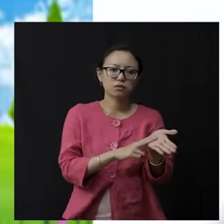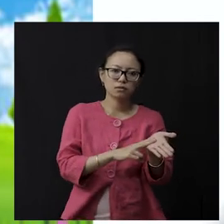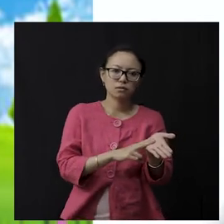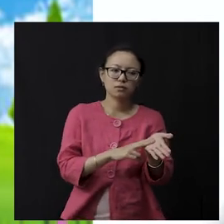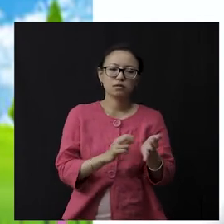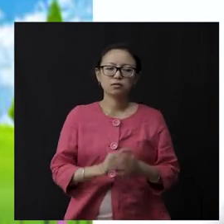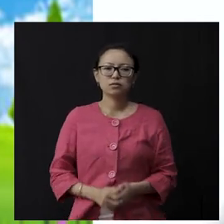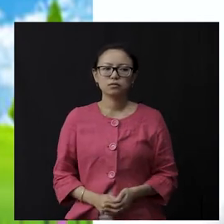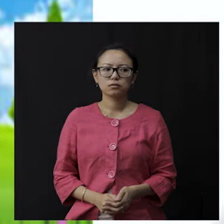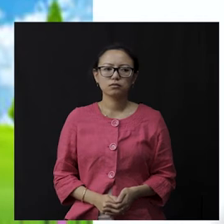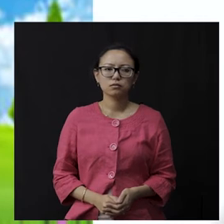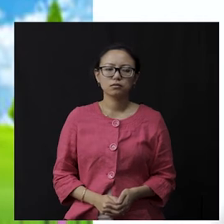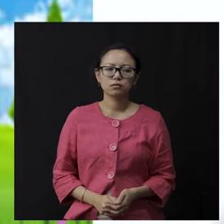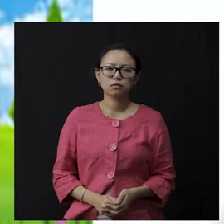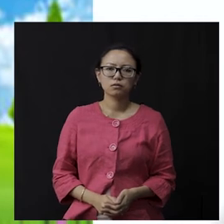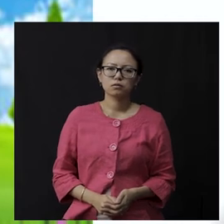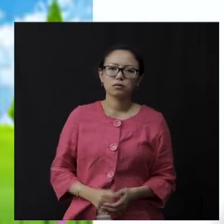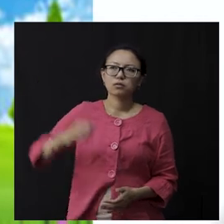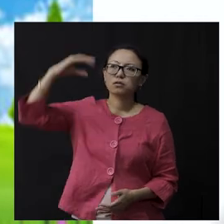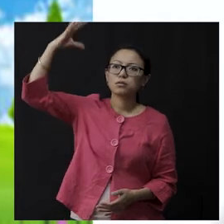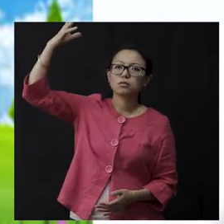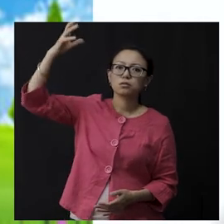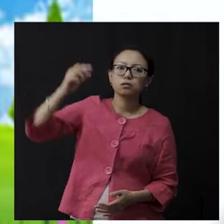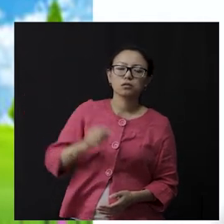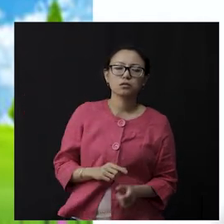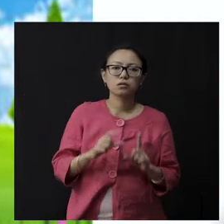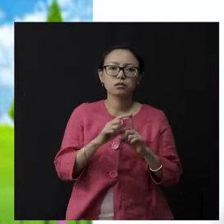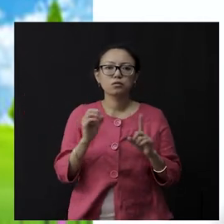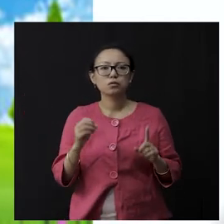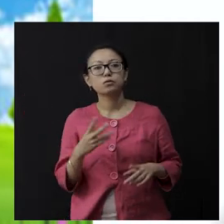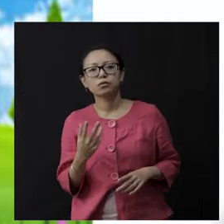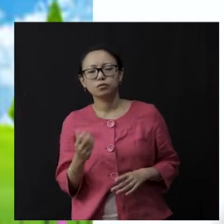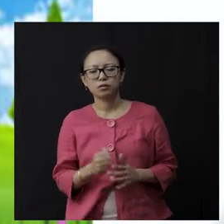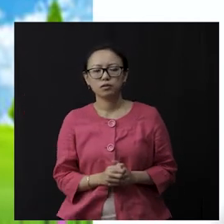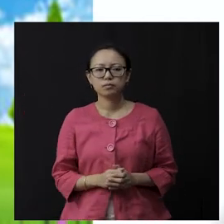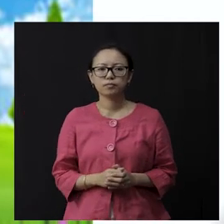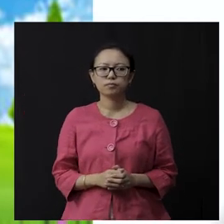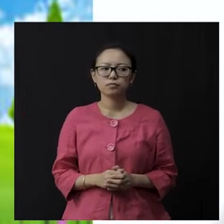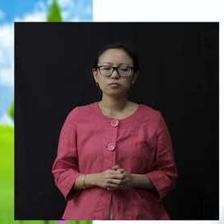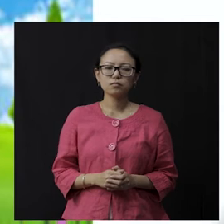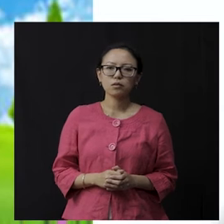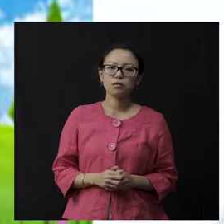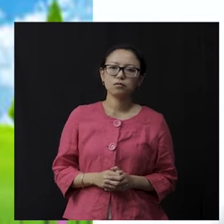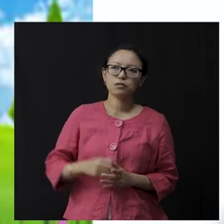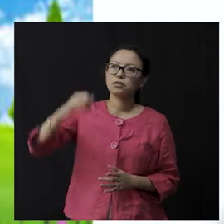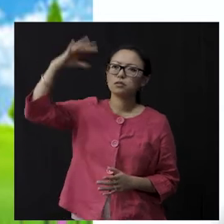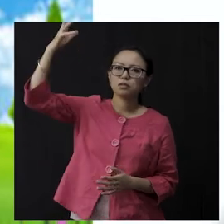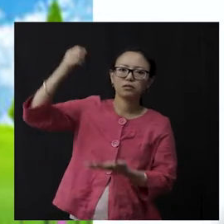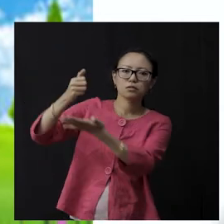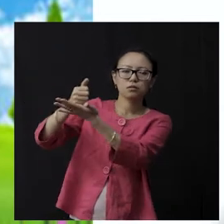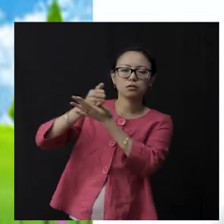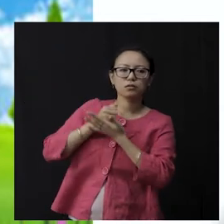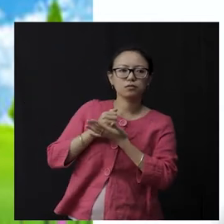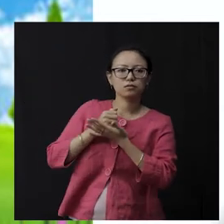S-U-N, sun. So what does this sun do, children? What do the sun do? The sun gives us,